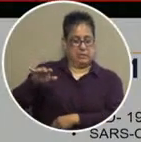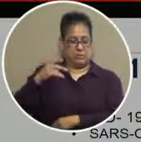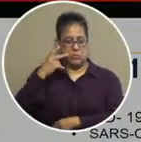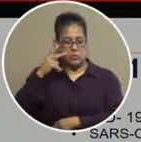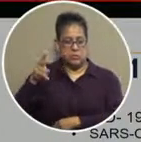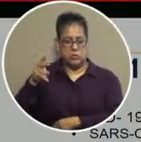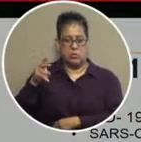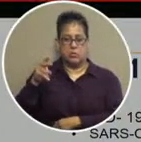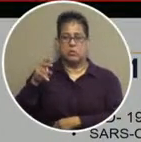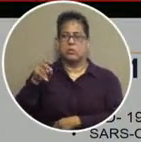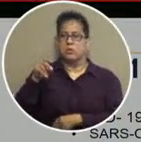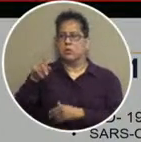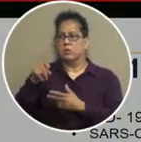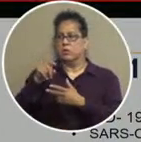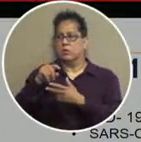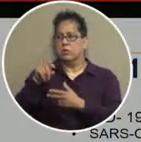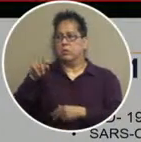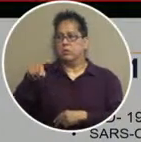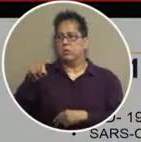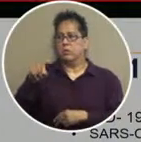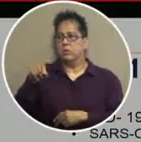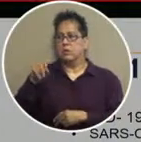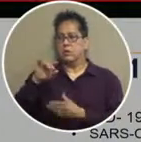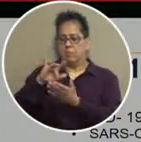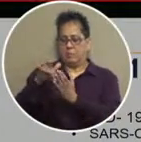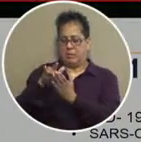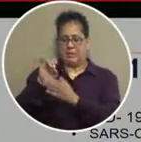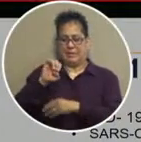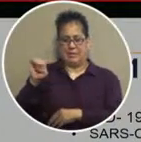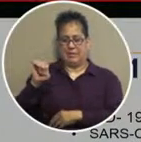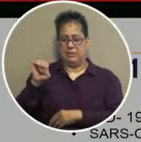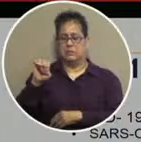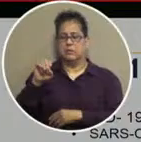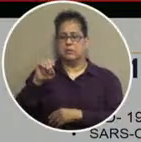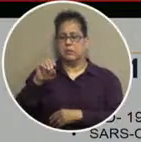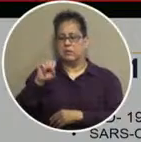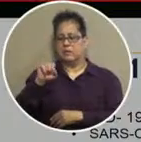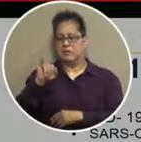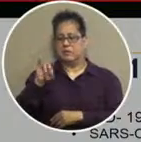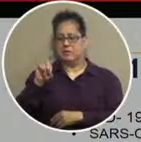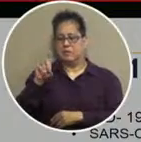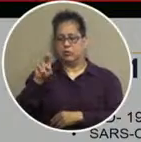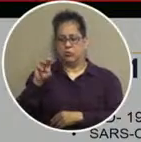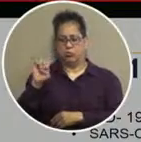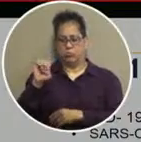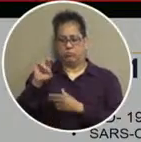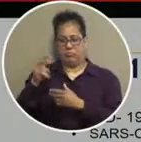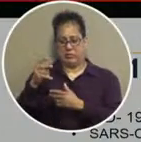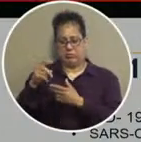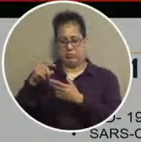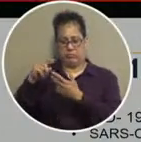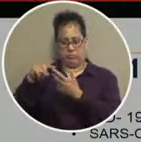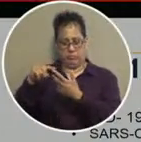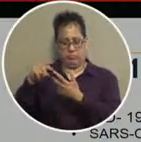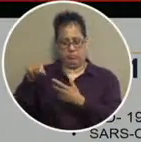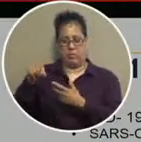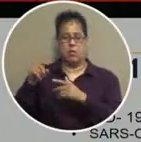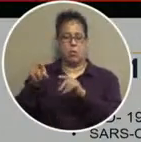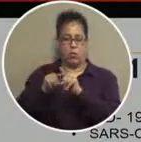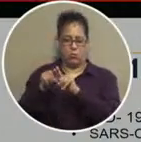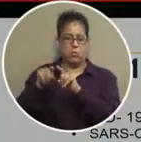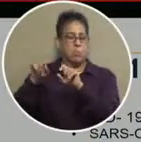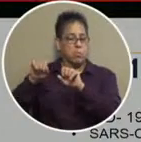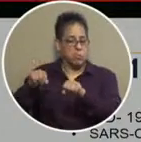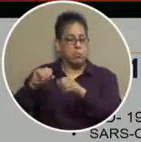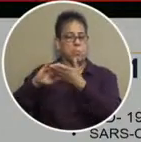the MERS-CoV, the Middle Eastern Respiratory Syndrome coronavirus, which also had the possibility